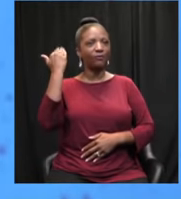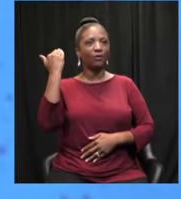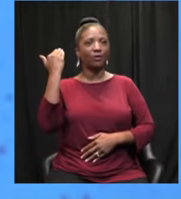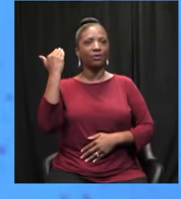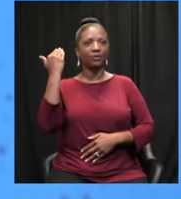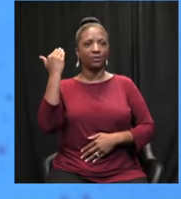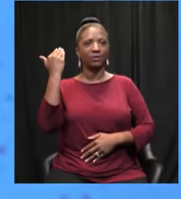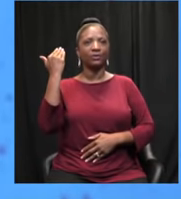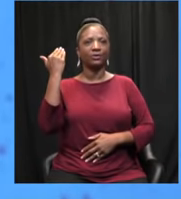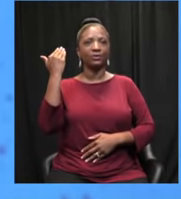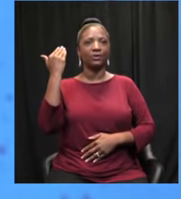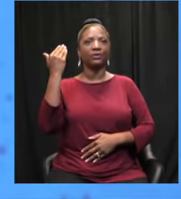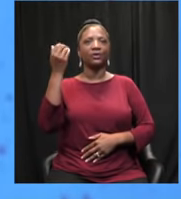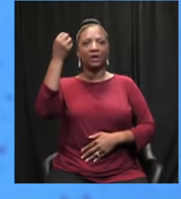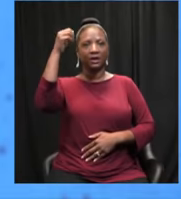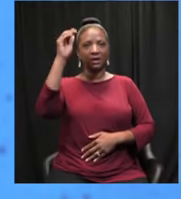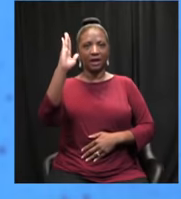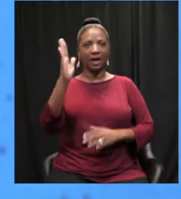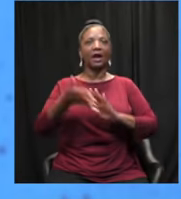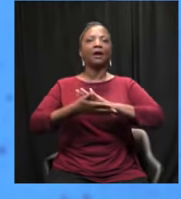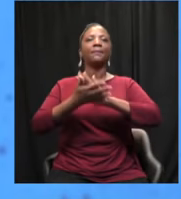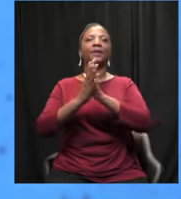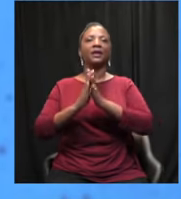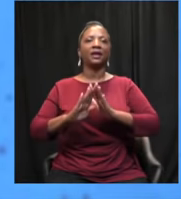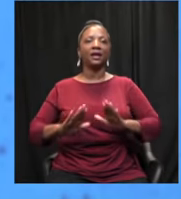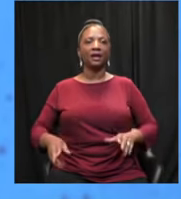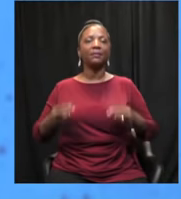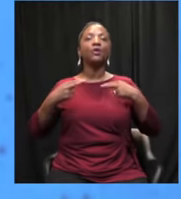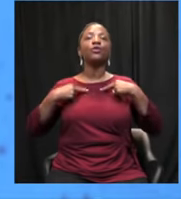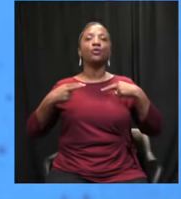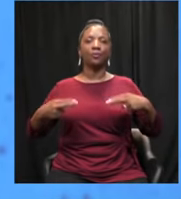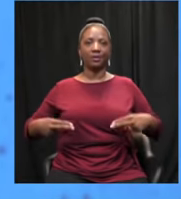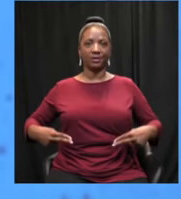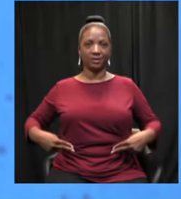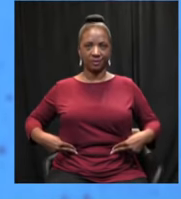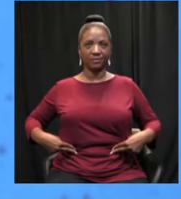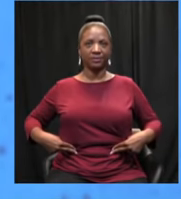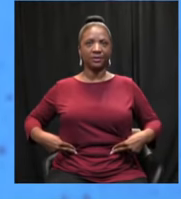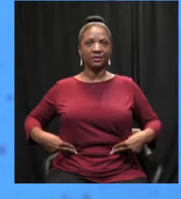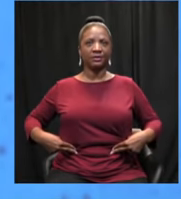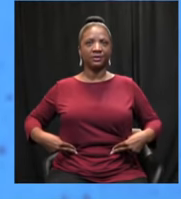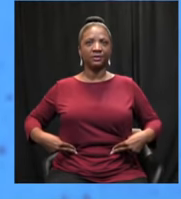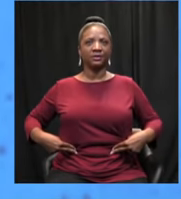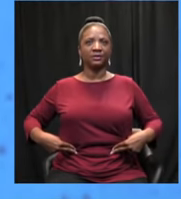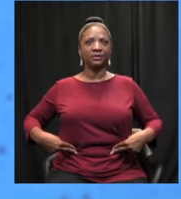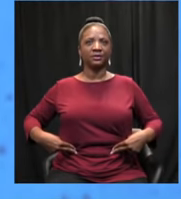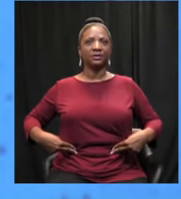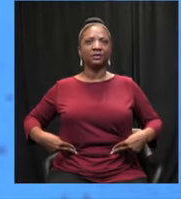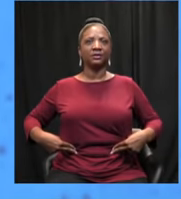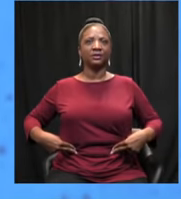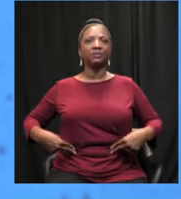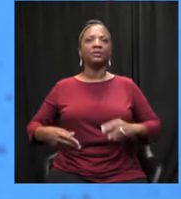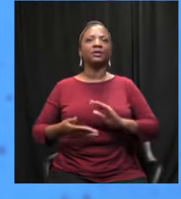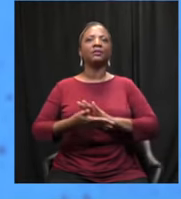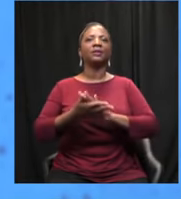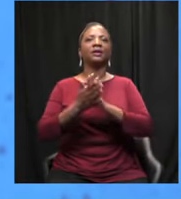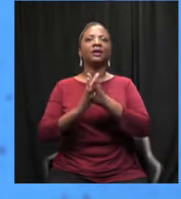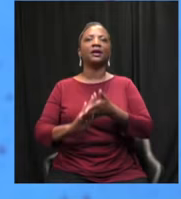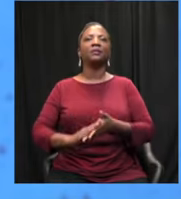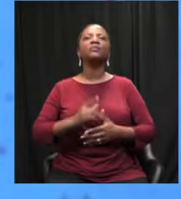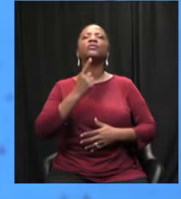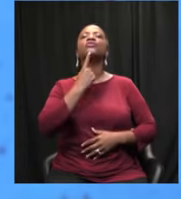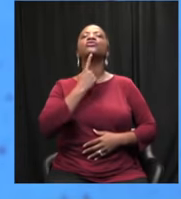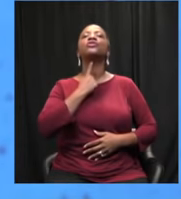form. And Jesus was fully human. In his humanity, he could thirst and tire. In his humanity,